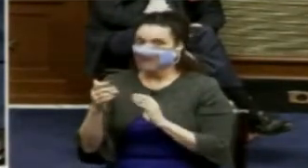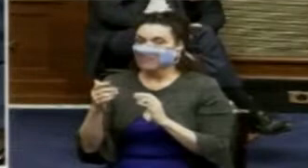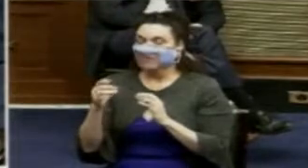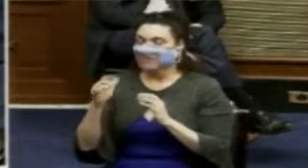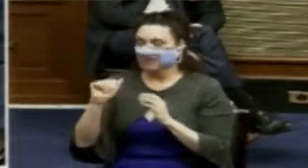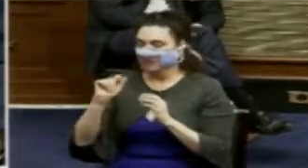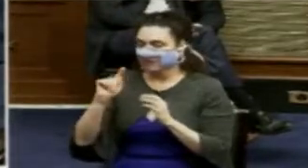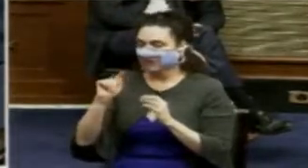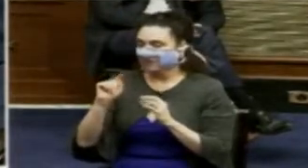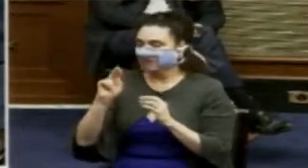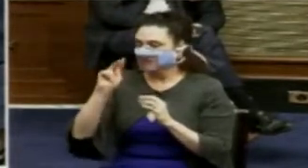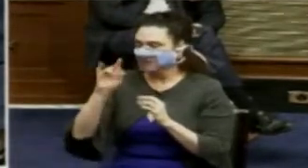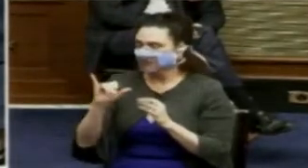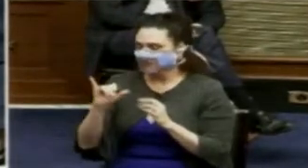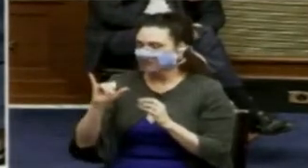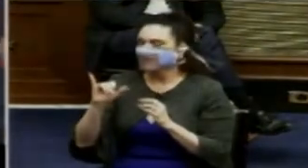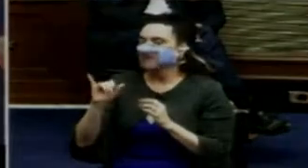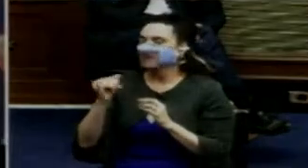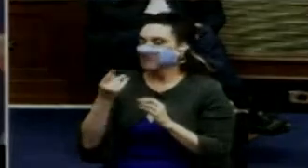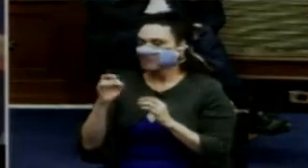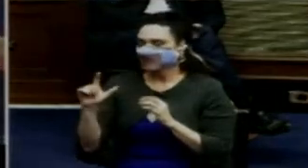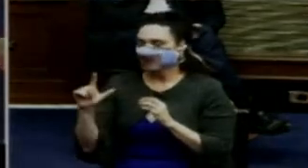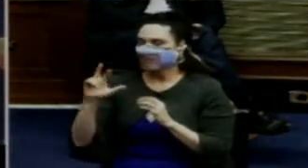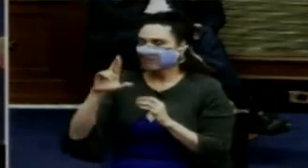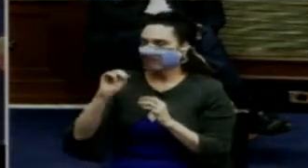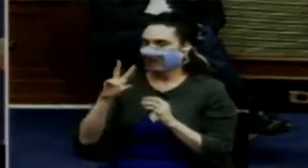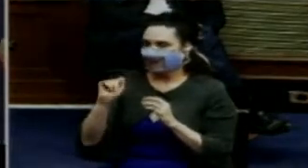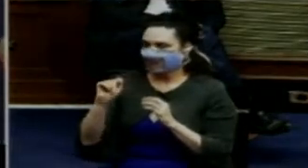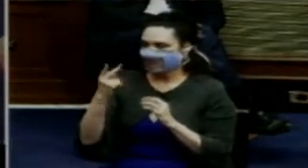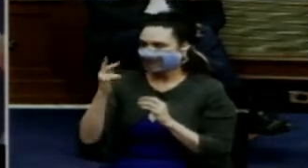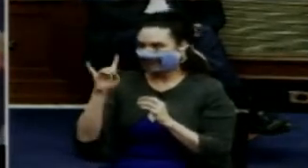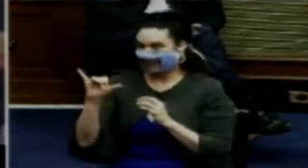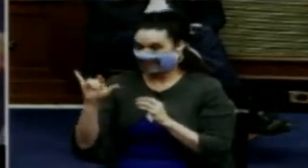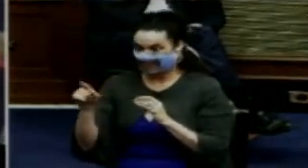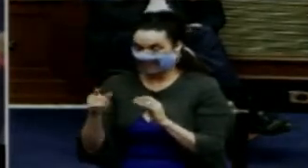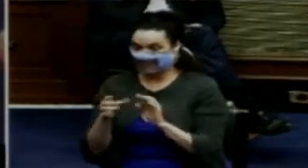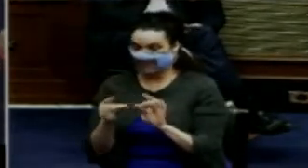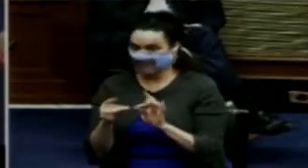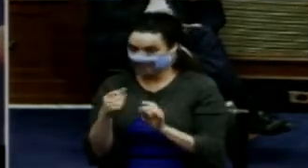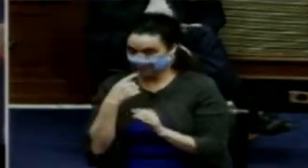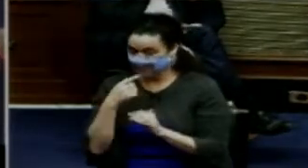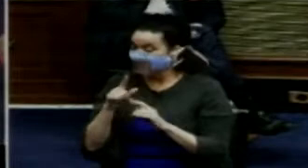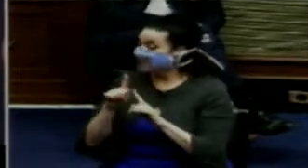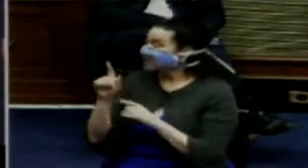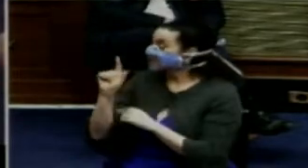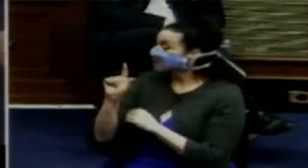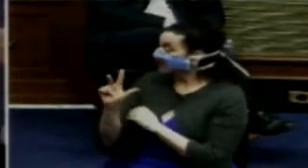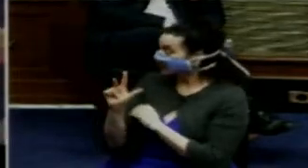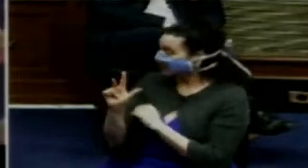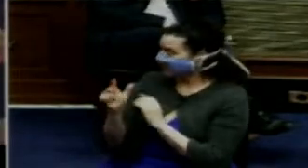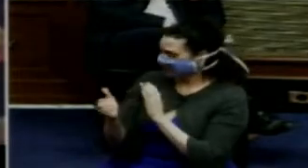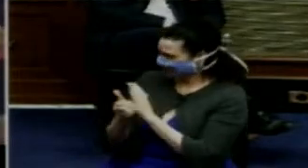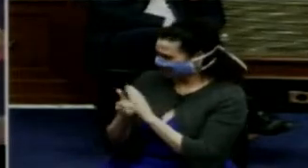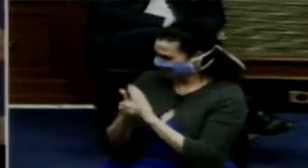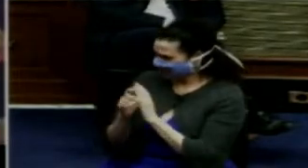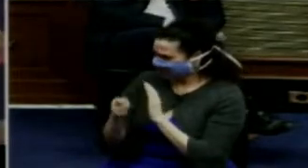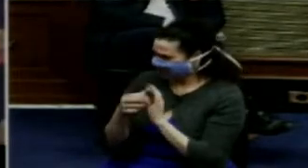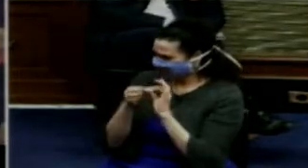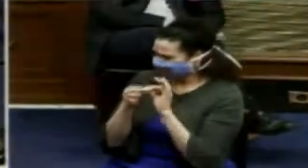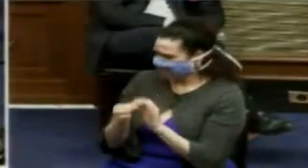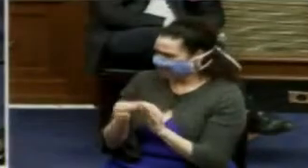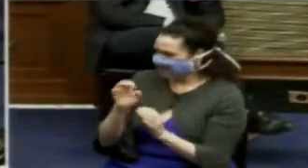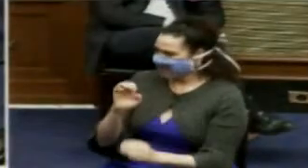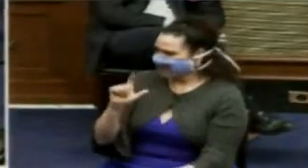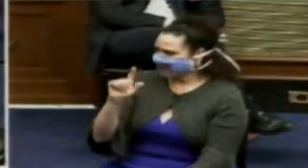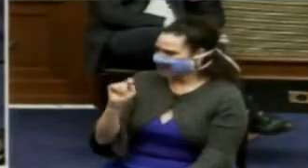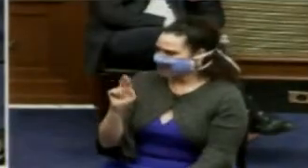Kennedy said the 23rd Amendment has to do with electoral college votes, correct?